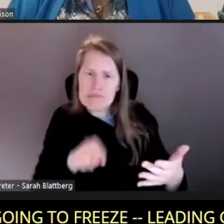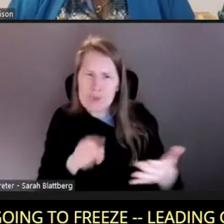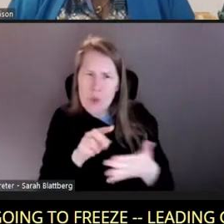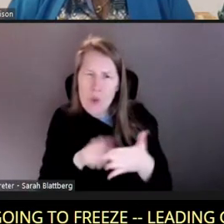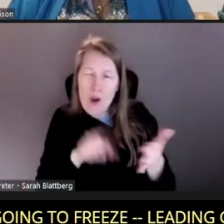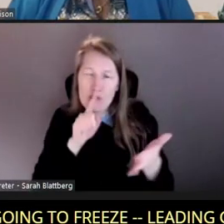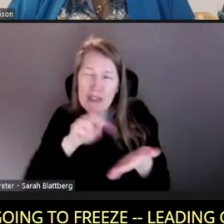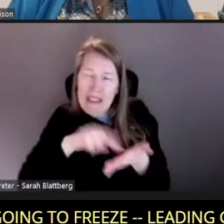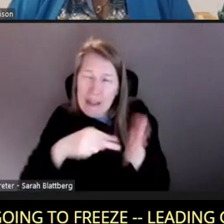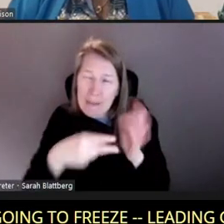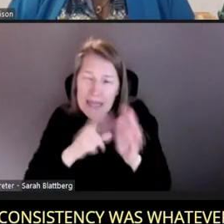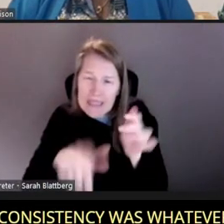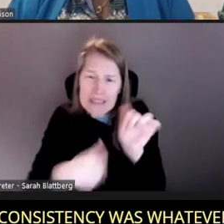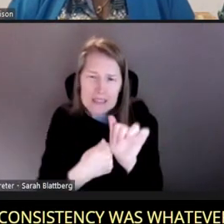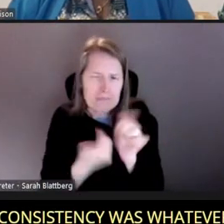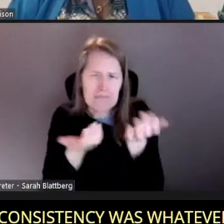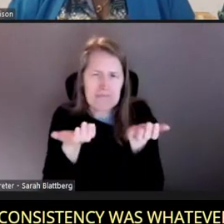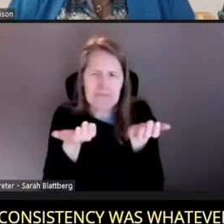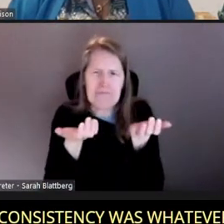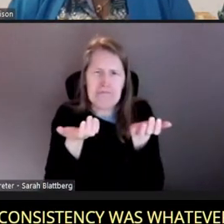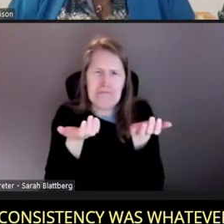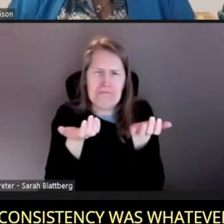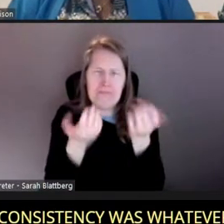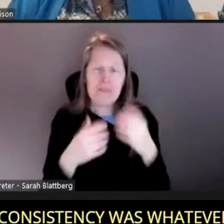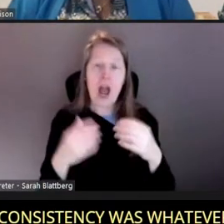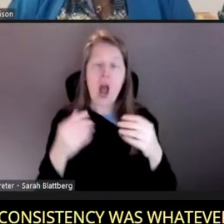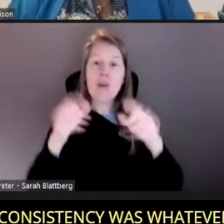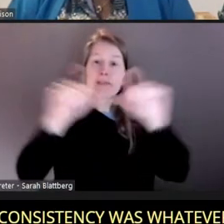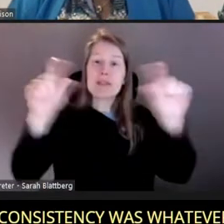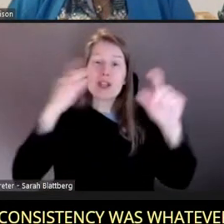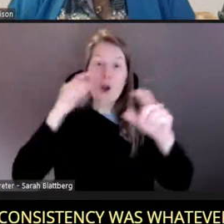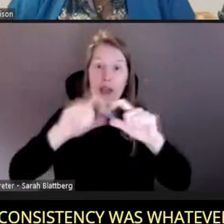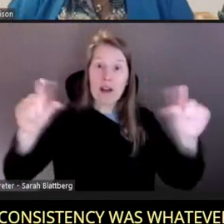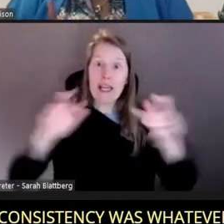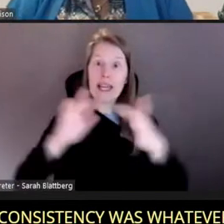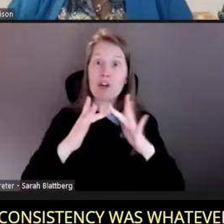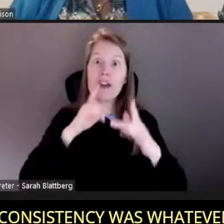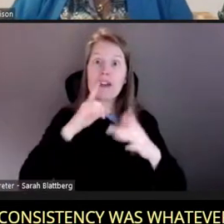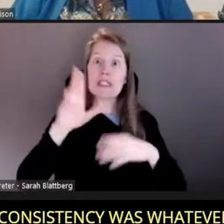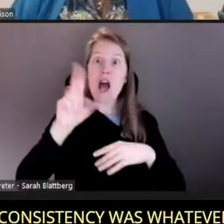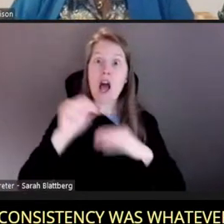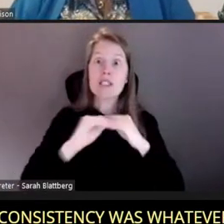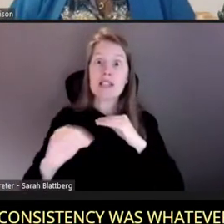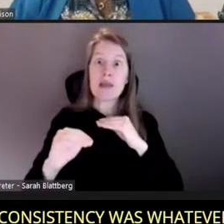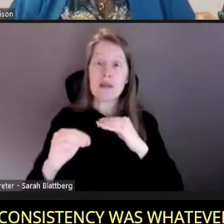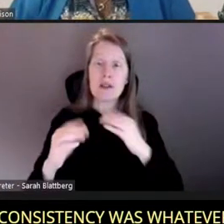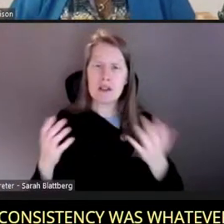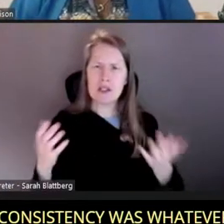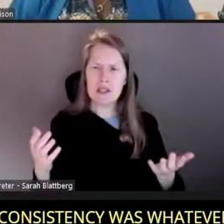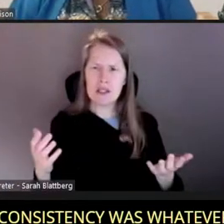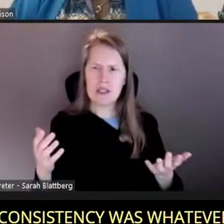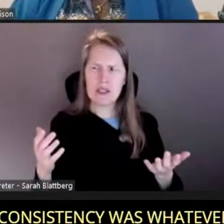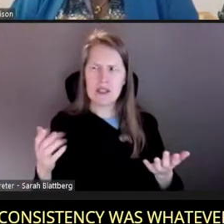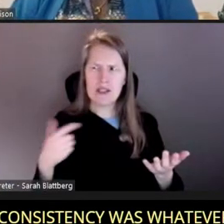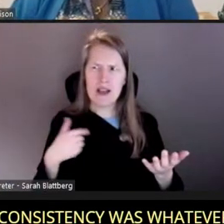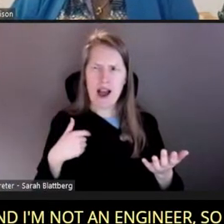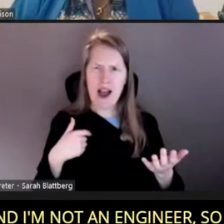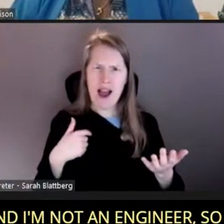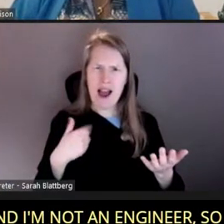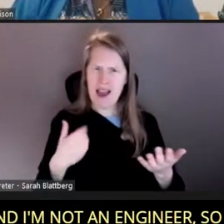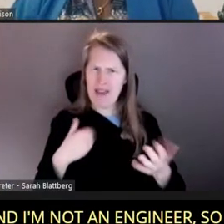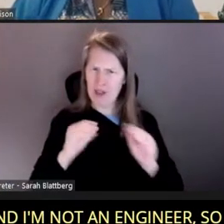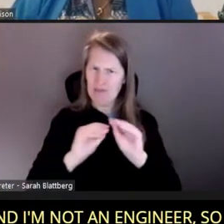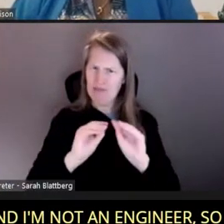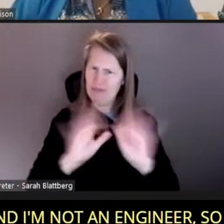meant, but I'd still get these like internet is unstable moments, even after allegedly having a clear and open connection